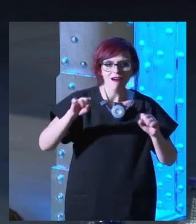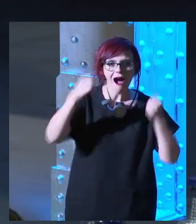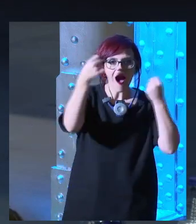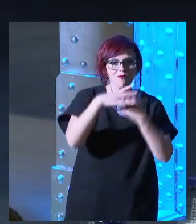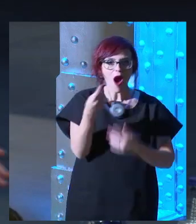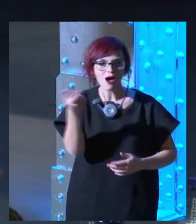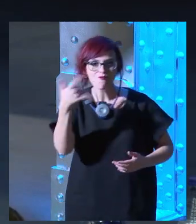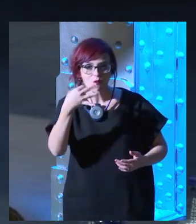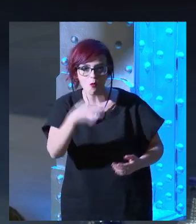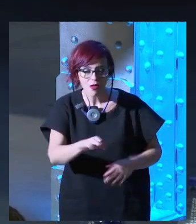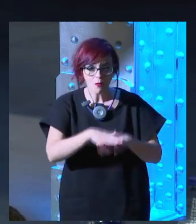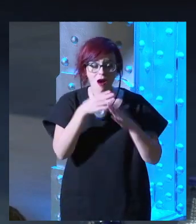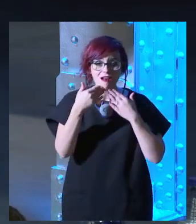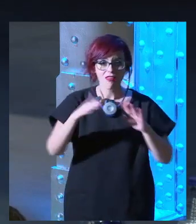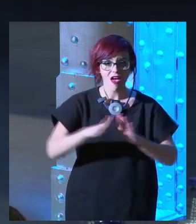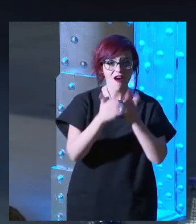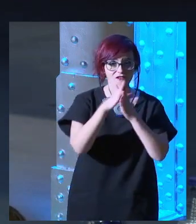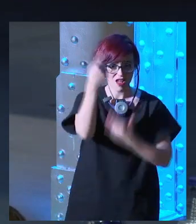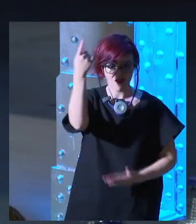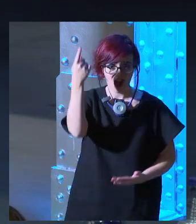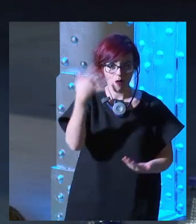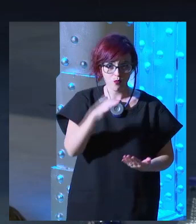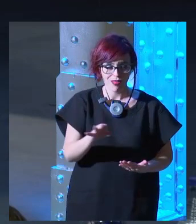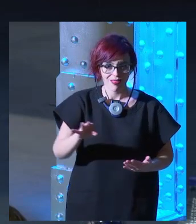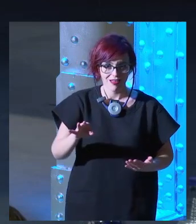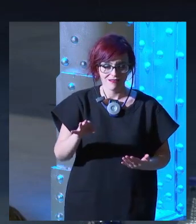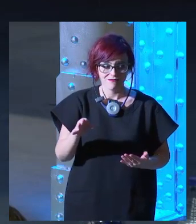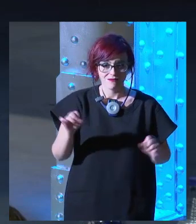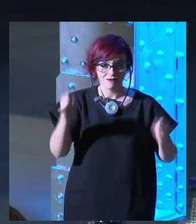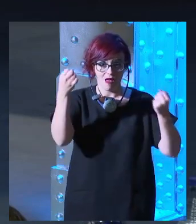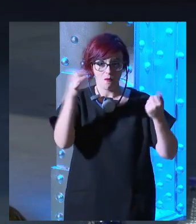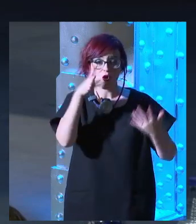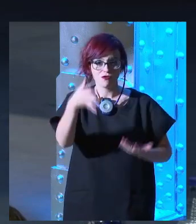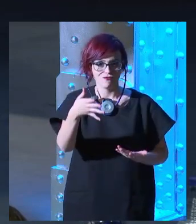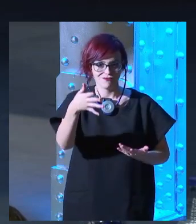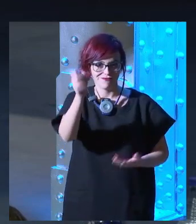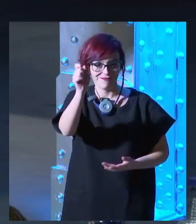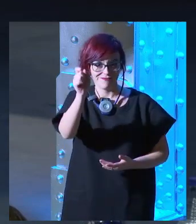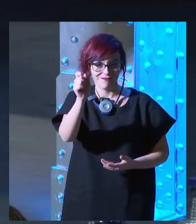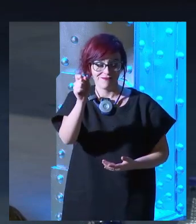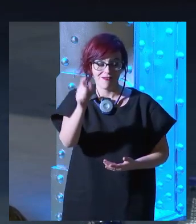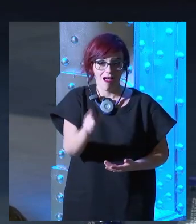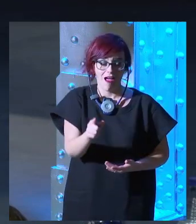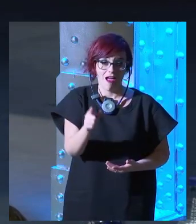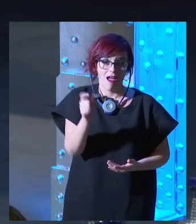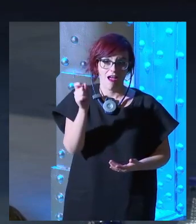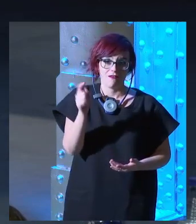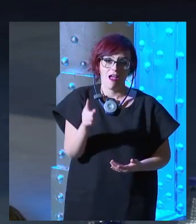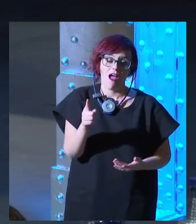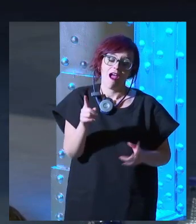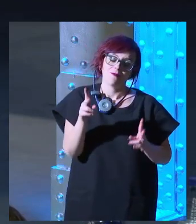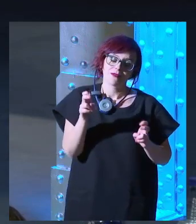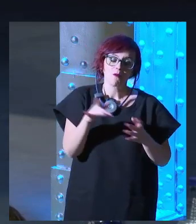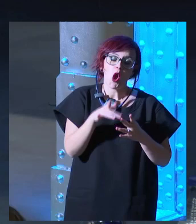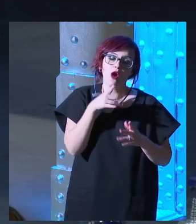with this, and which is why I'm always pretty soft on the Bible, is that I needed to have language.